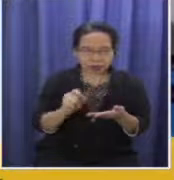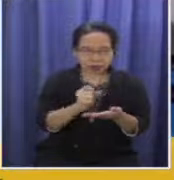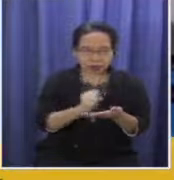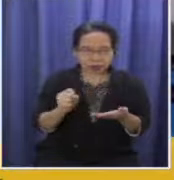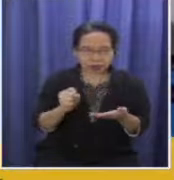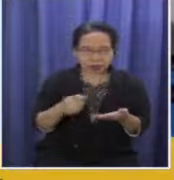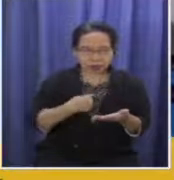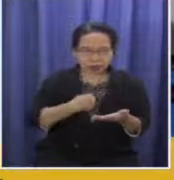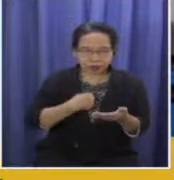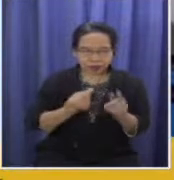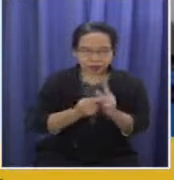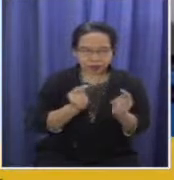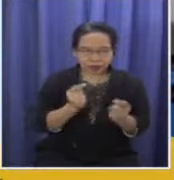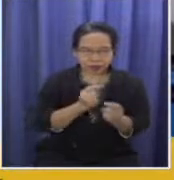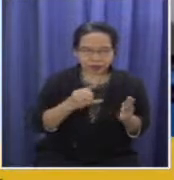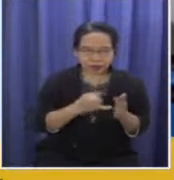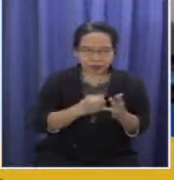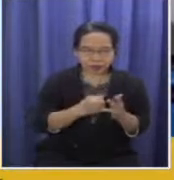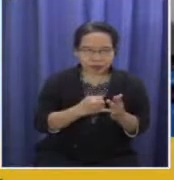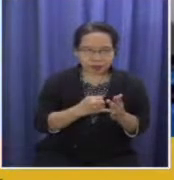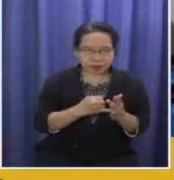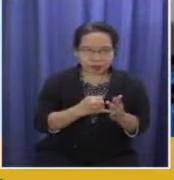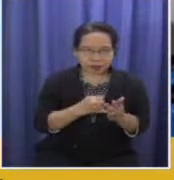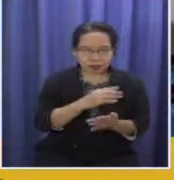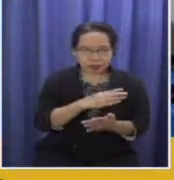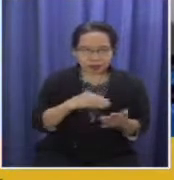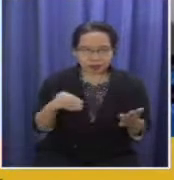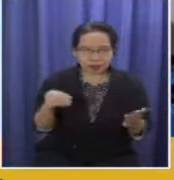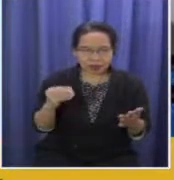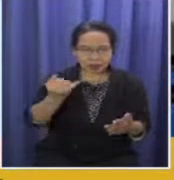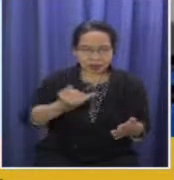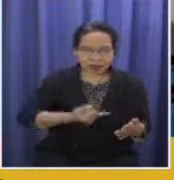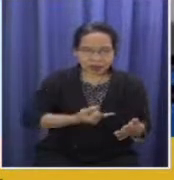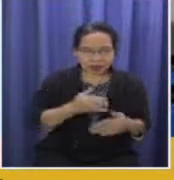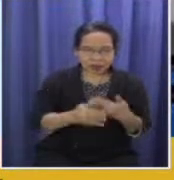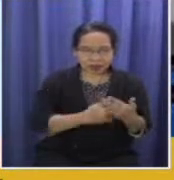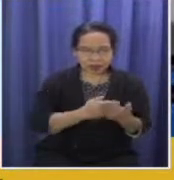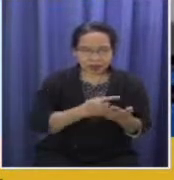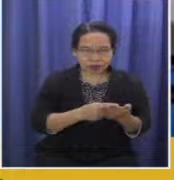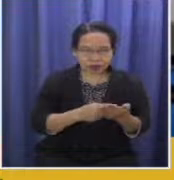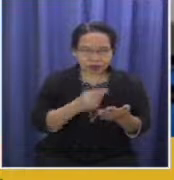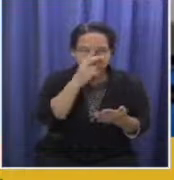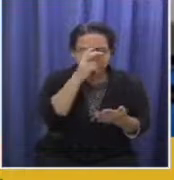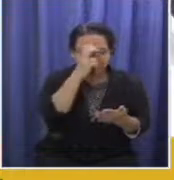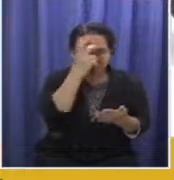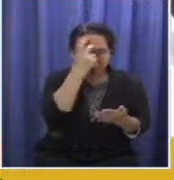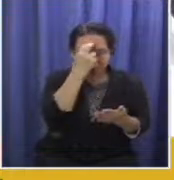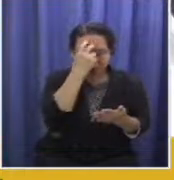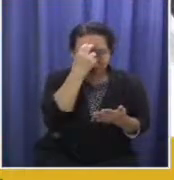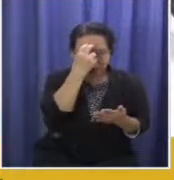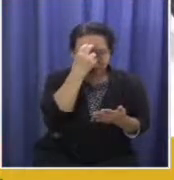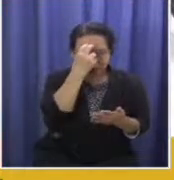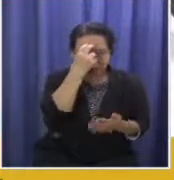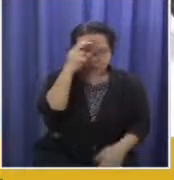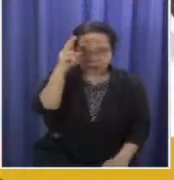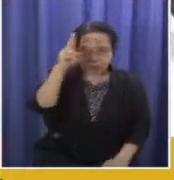to translate it, and I am inviting all the meticulous scholars